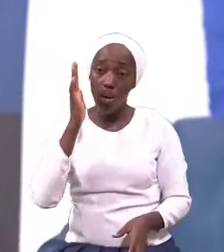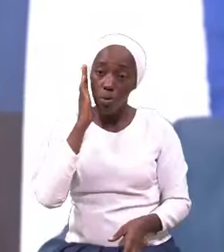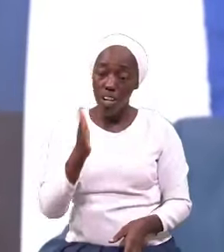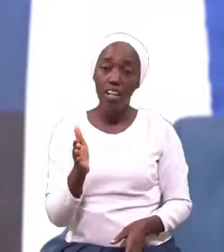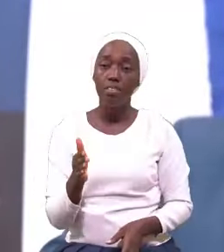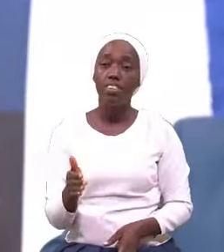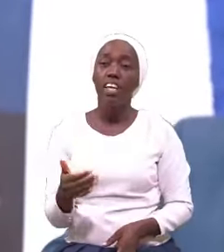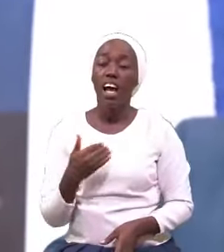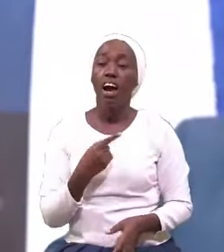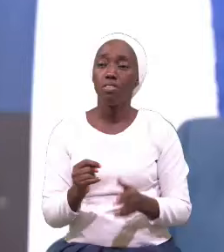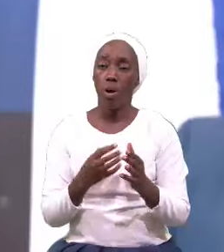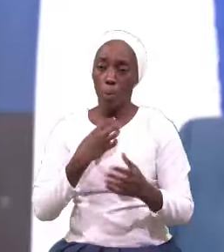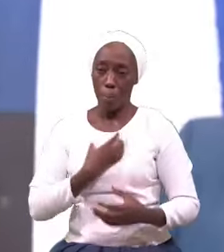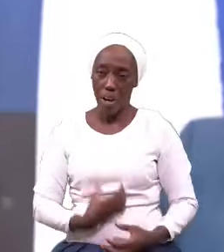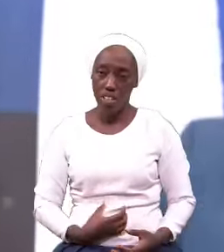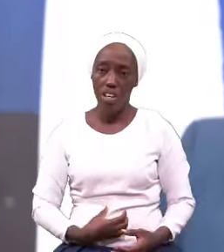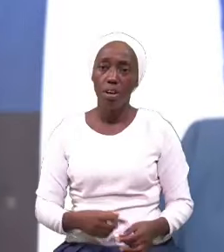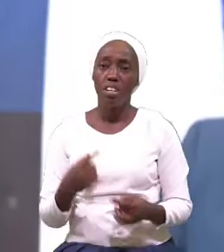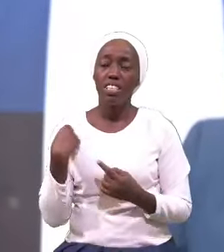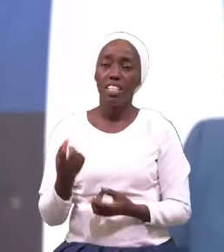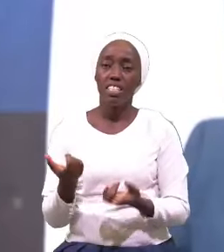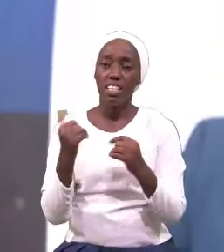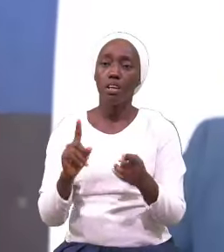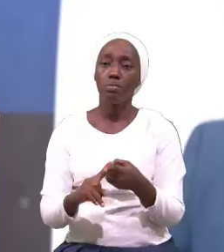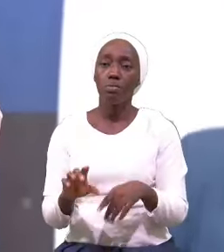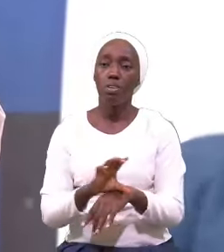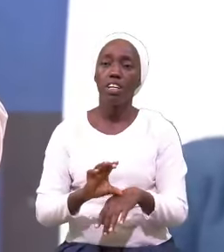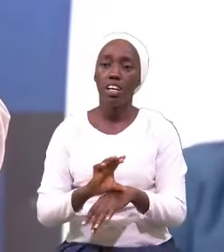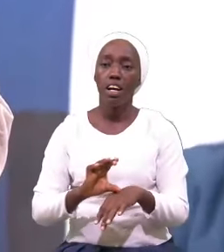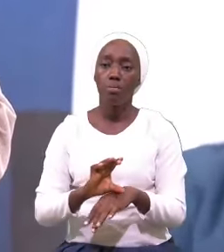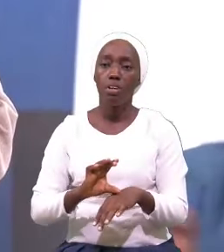had the passion. But since I came to Cameroon,